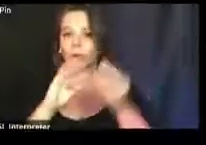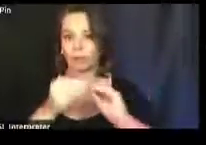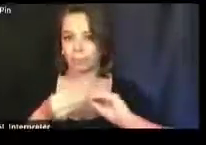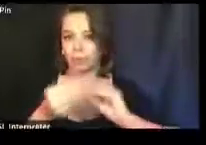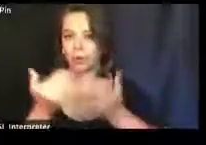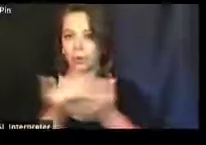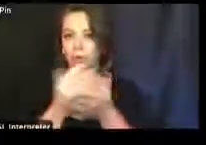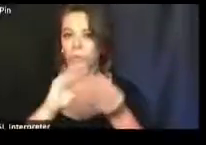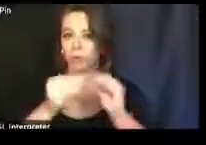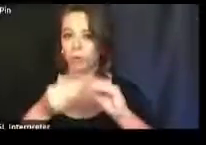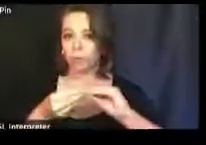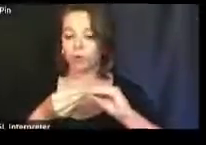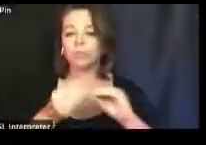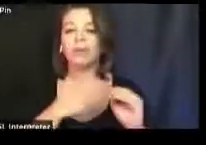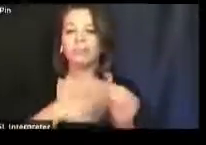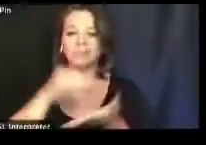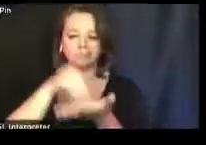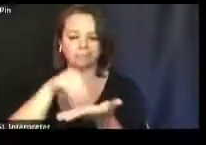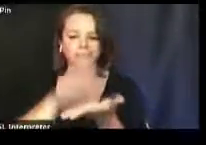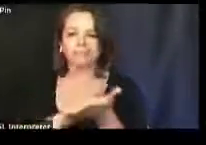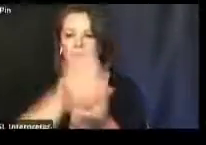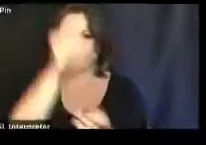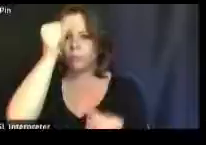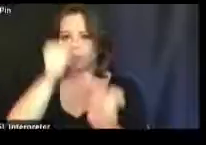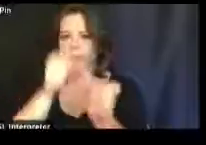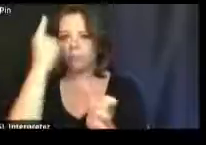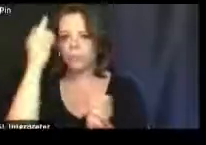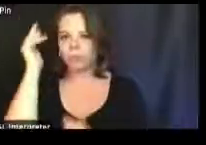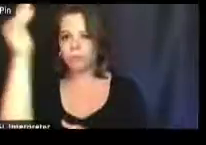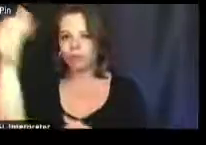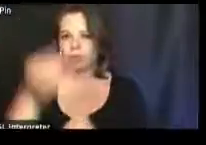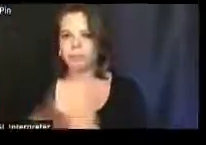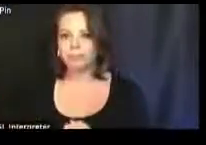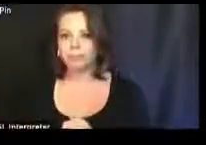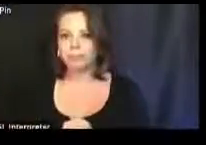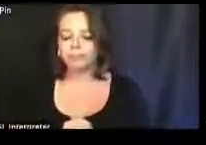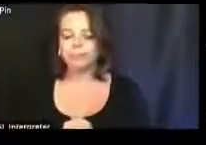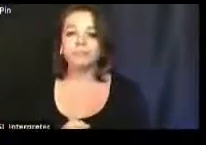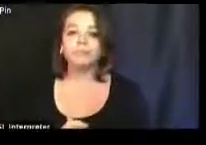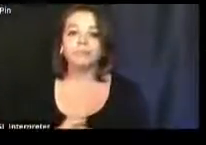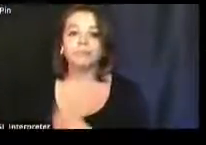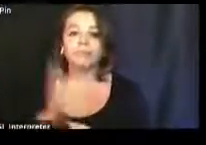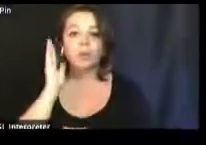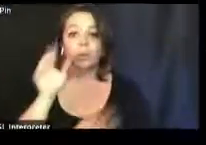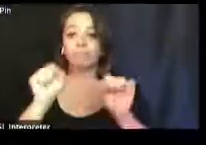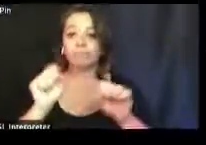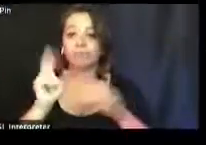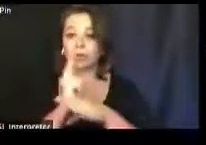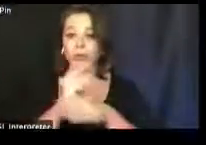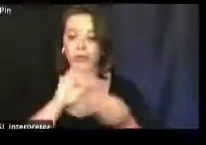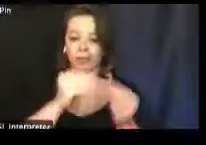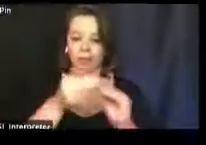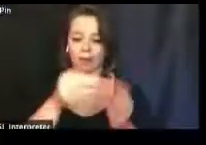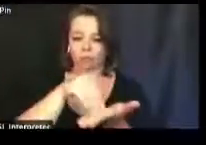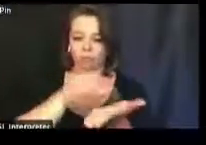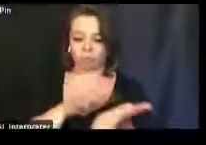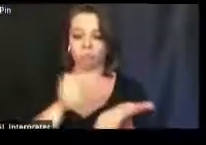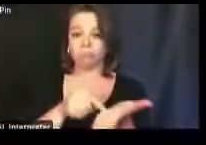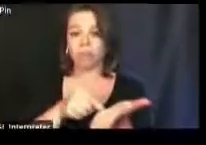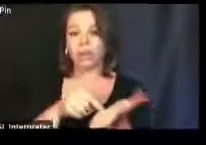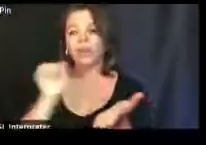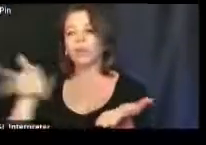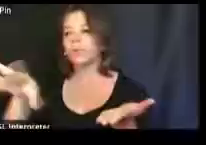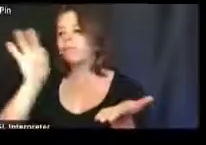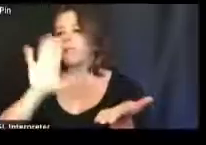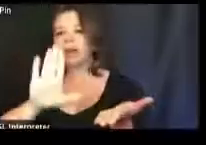speaking, and please make a note of this for future reference. You'll be able to use this number to identify your COI testimony